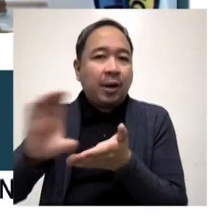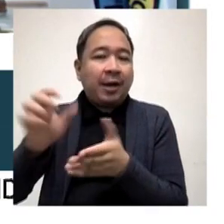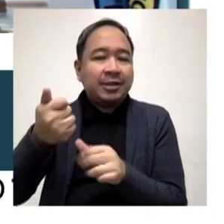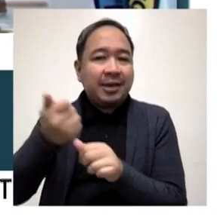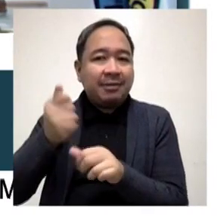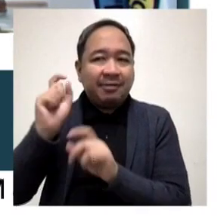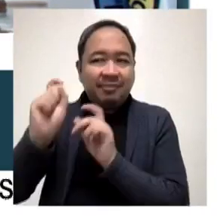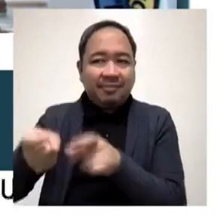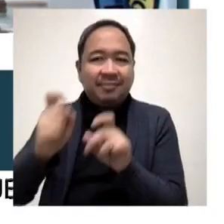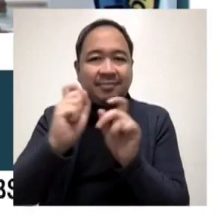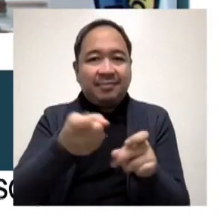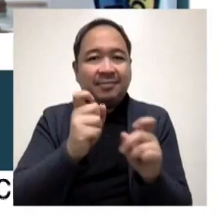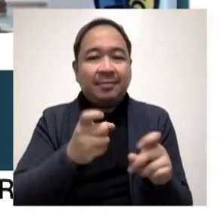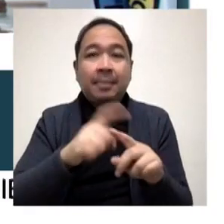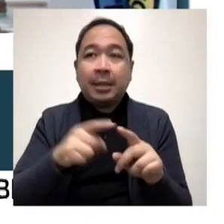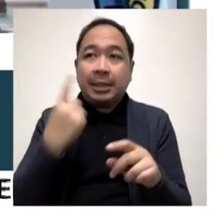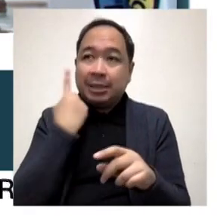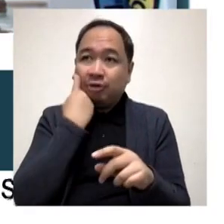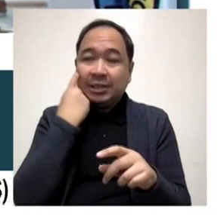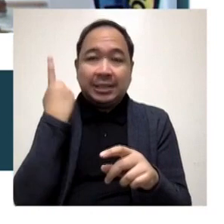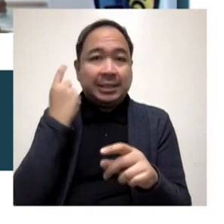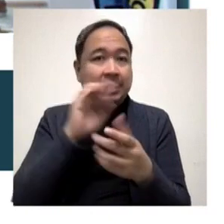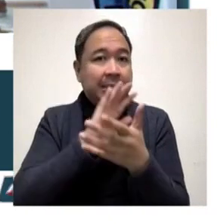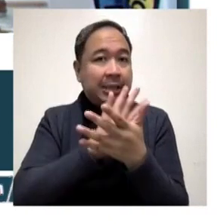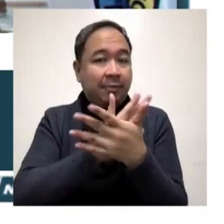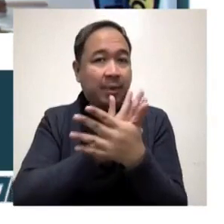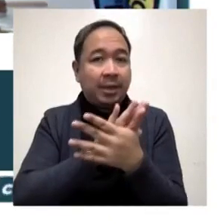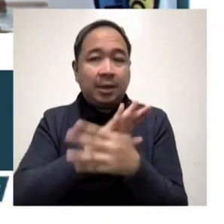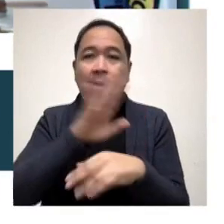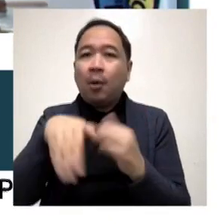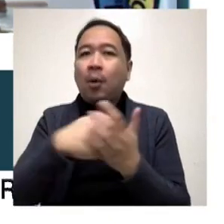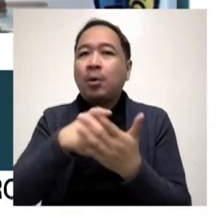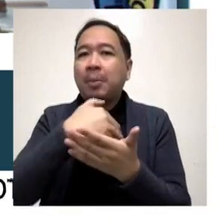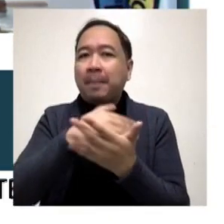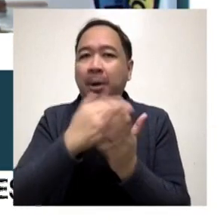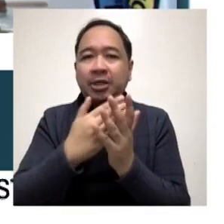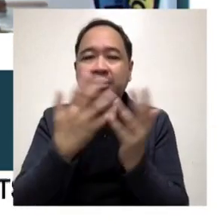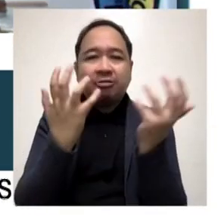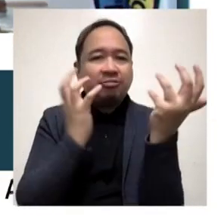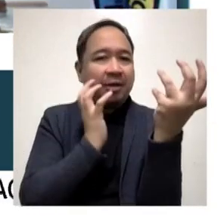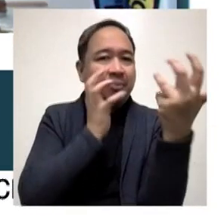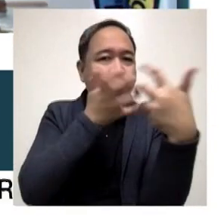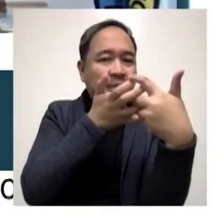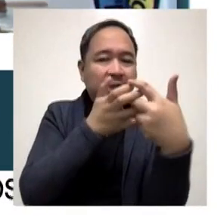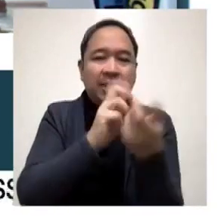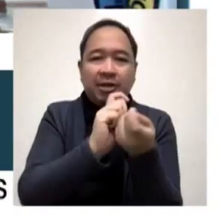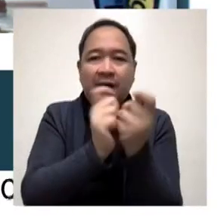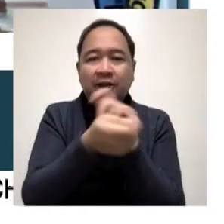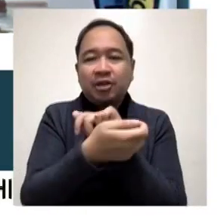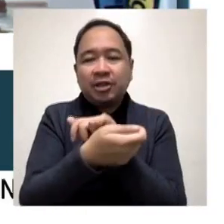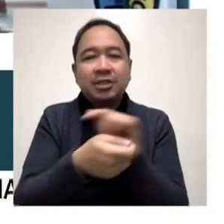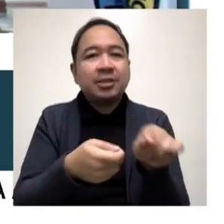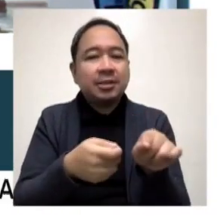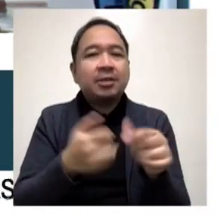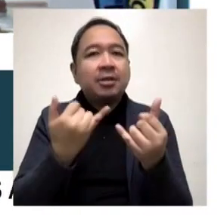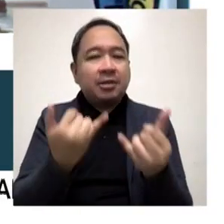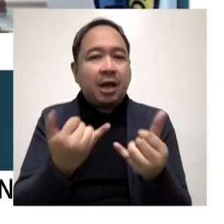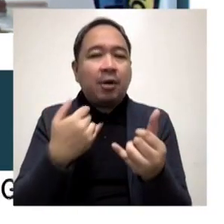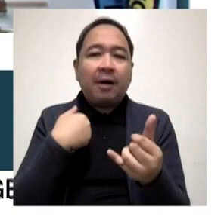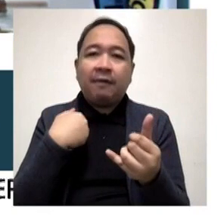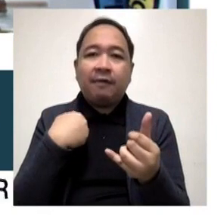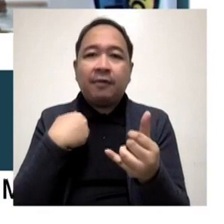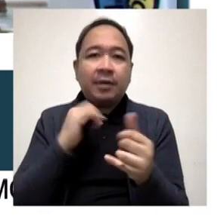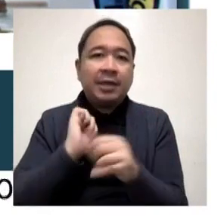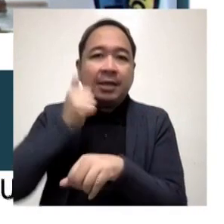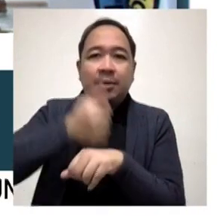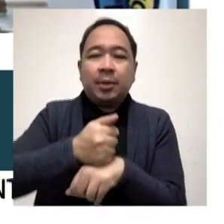realigned a lot of our funds for cash aid and food assistance. We were able to implement 19 waves of